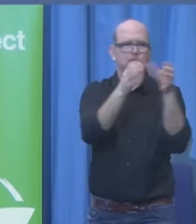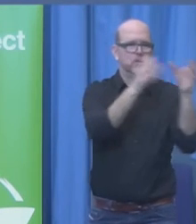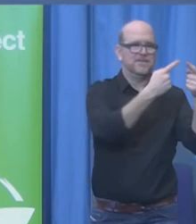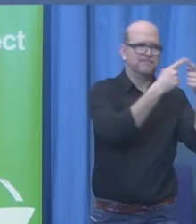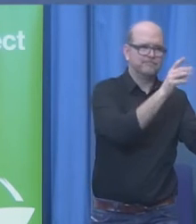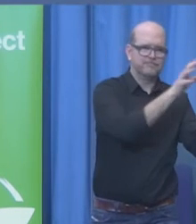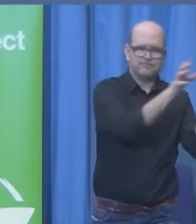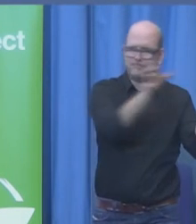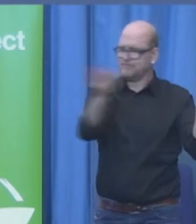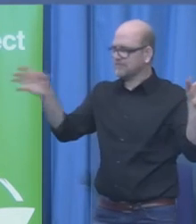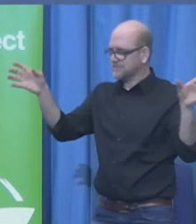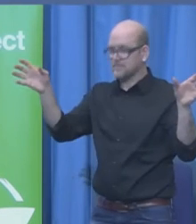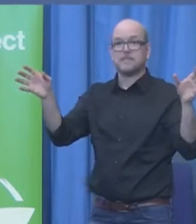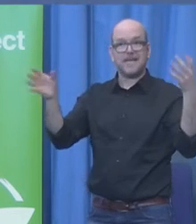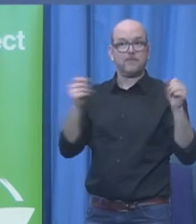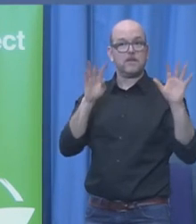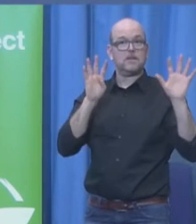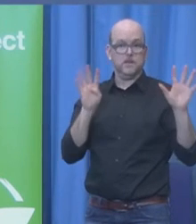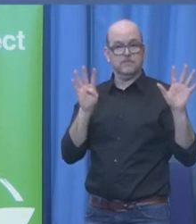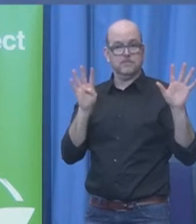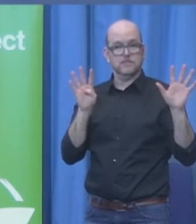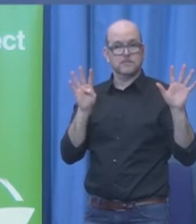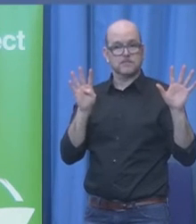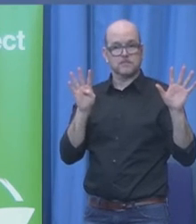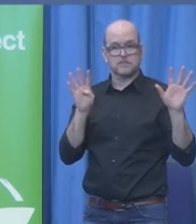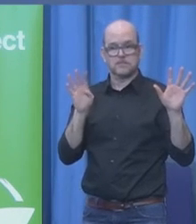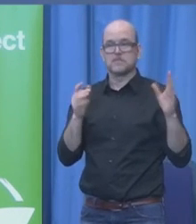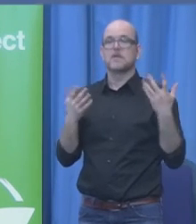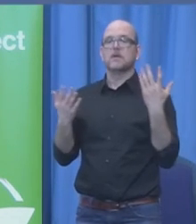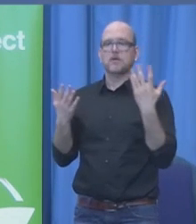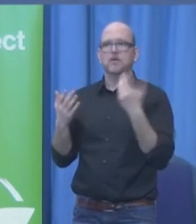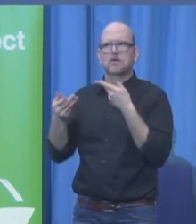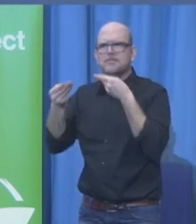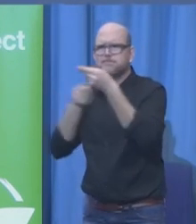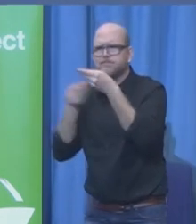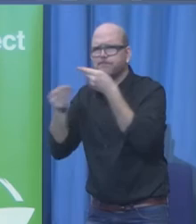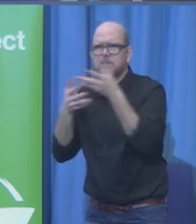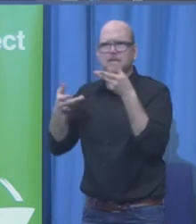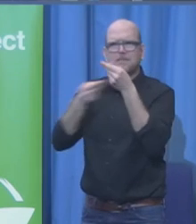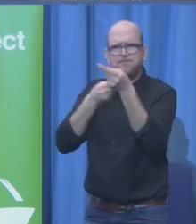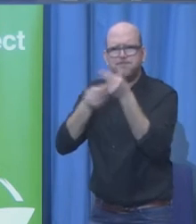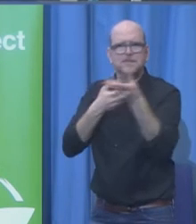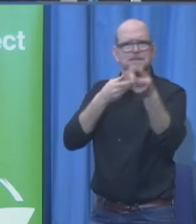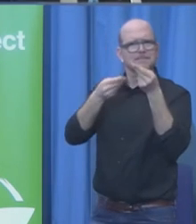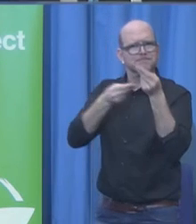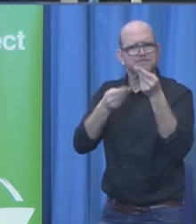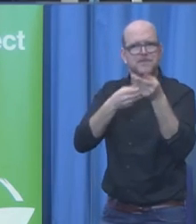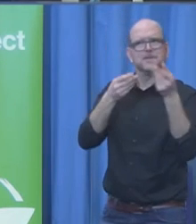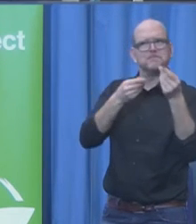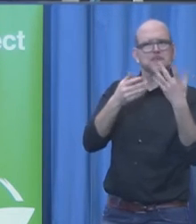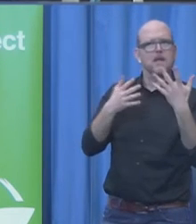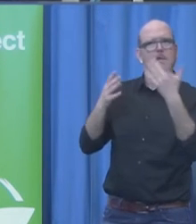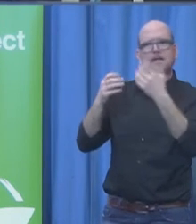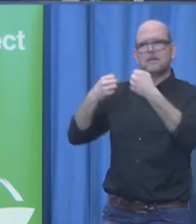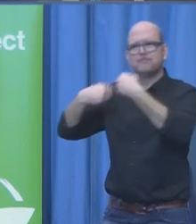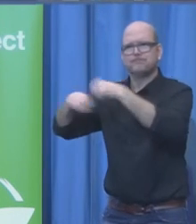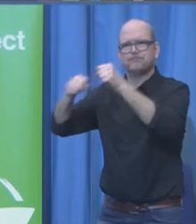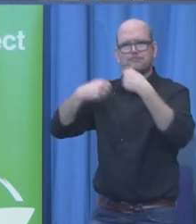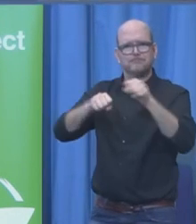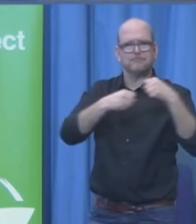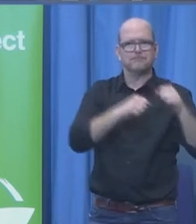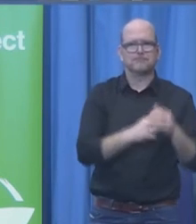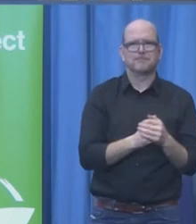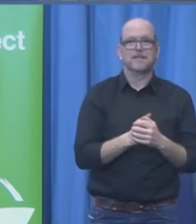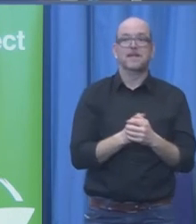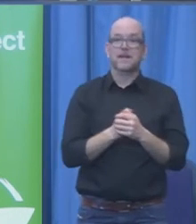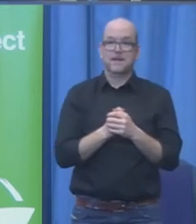counties, and I think so. And this dialogue should be between